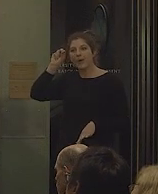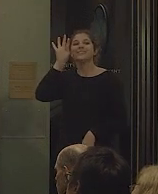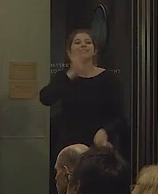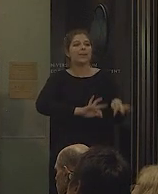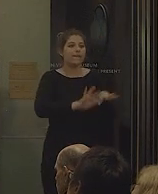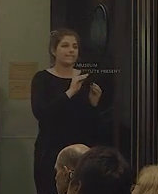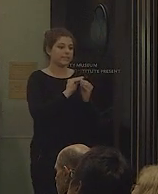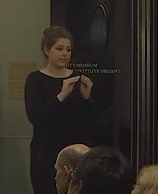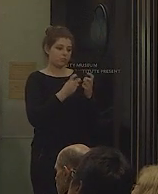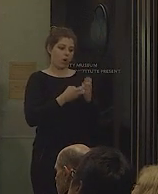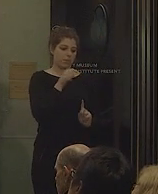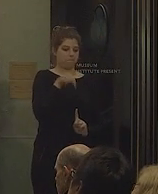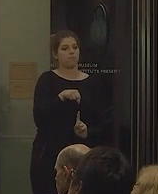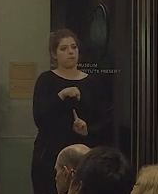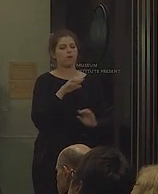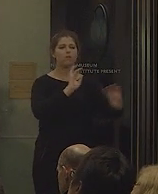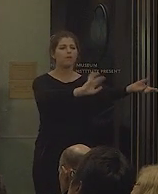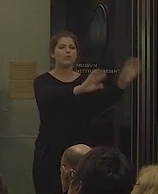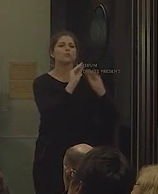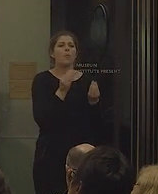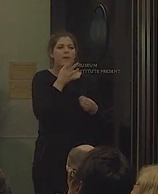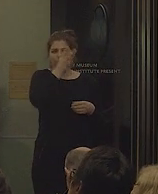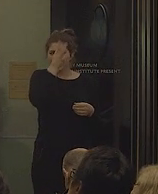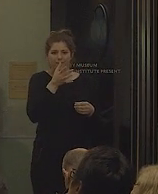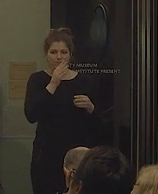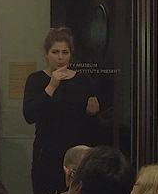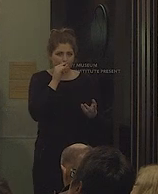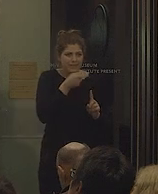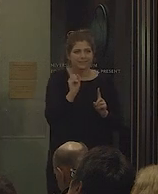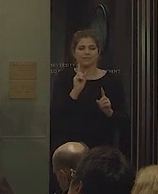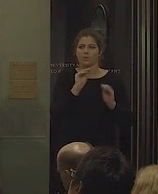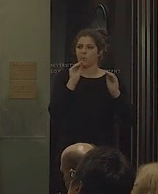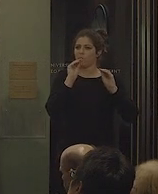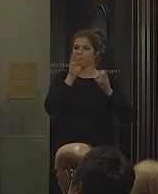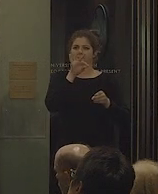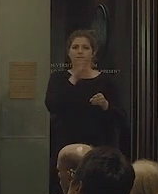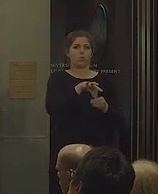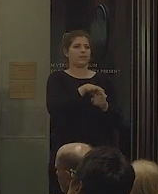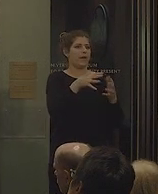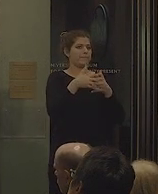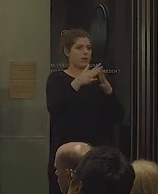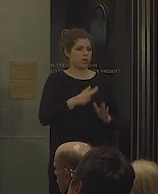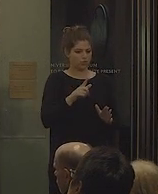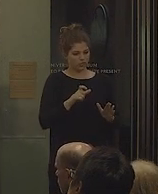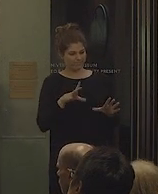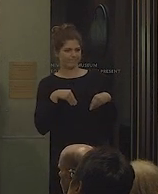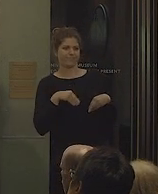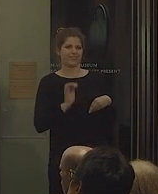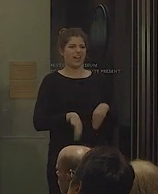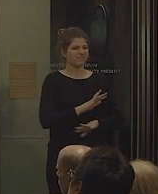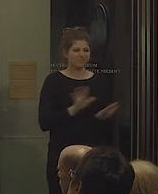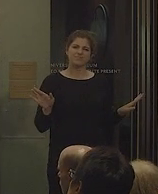the problem. No parent, no kid, no voting American should be okay with